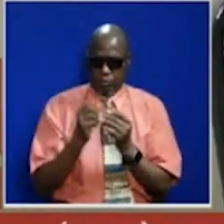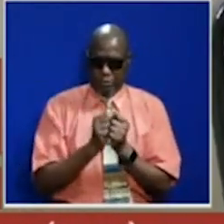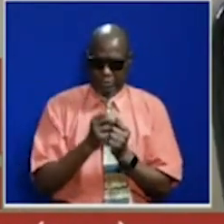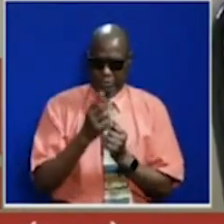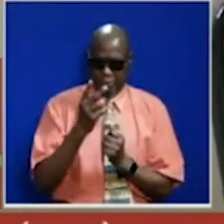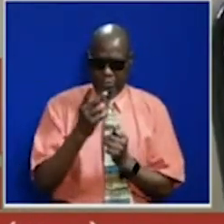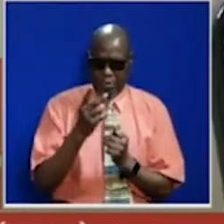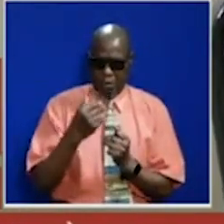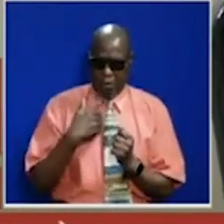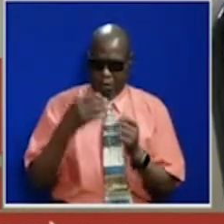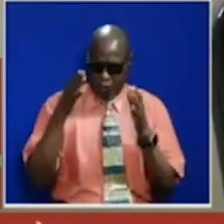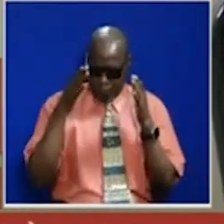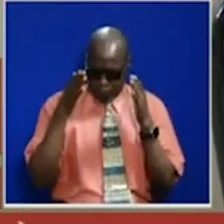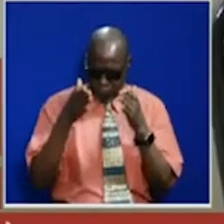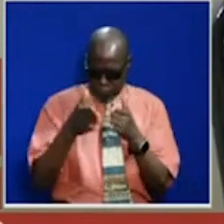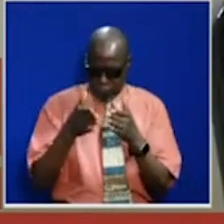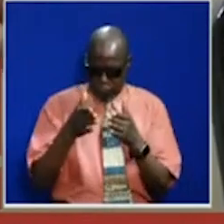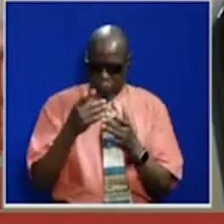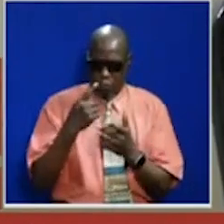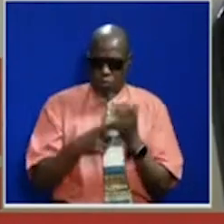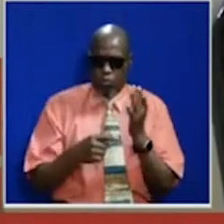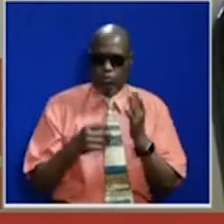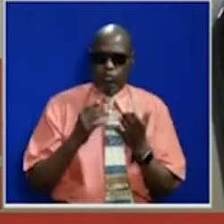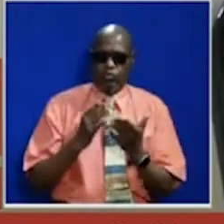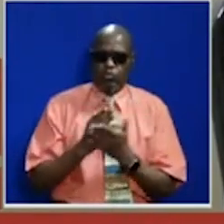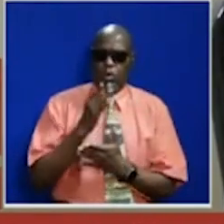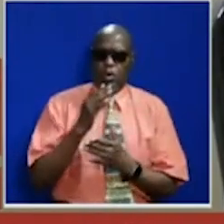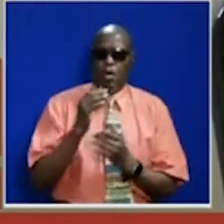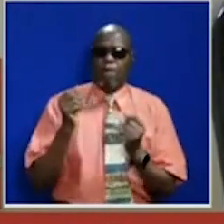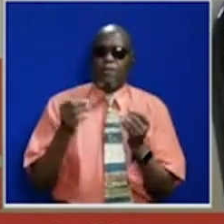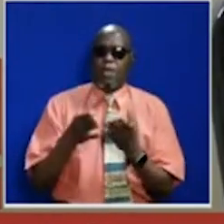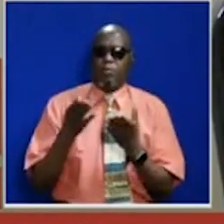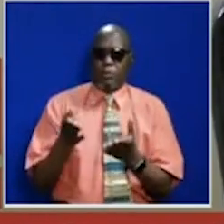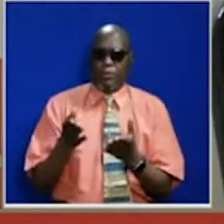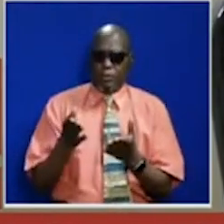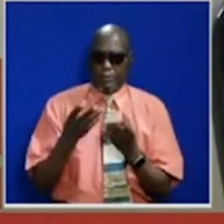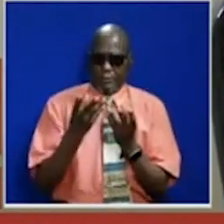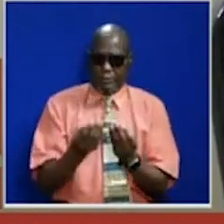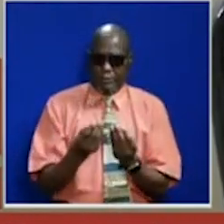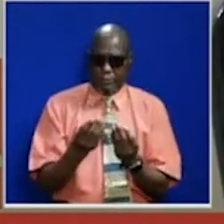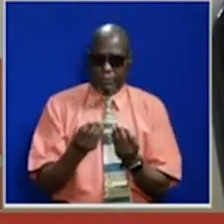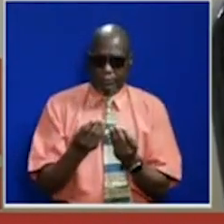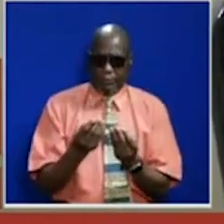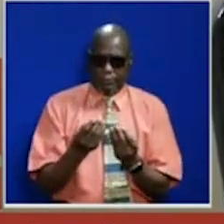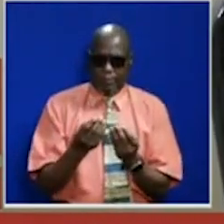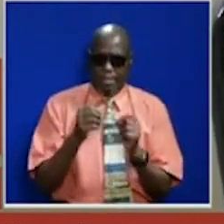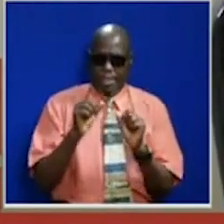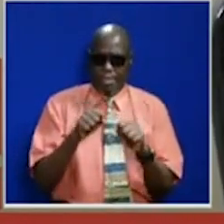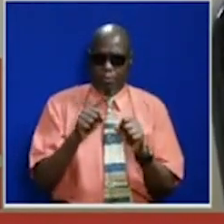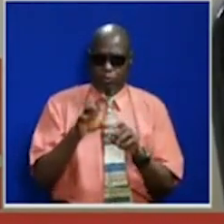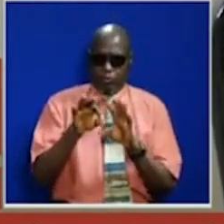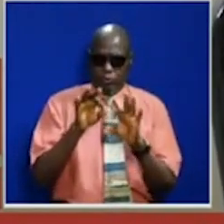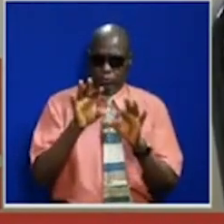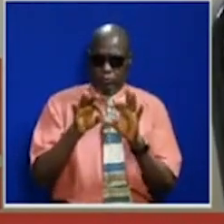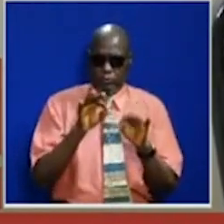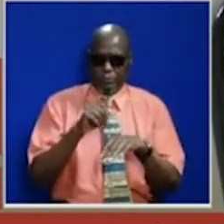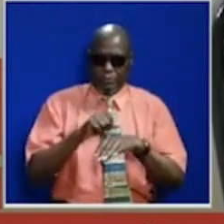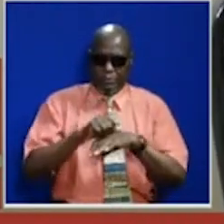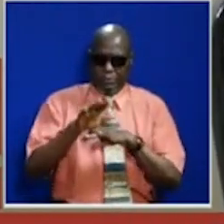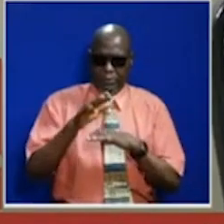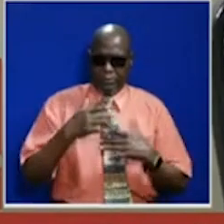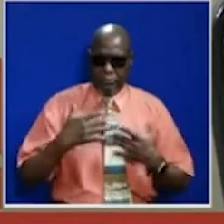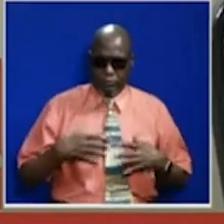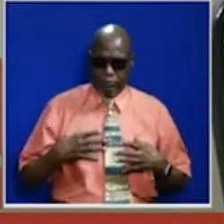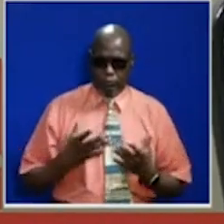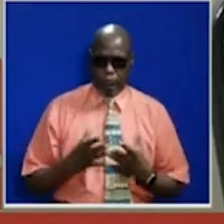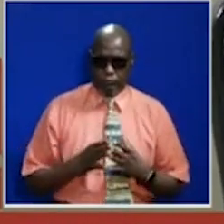have narrowed down to what we are sure is available and easy to be able to recruit and send people. And